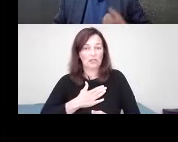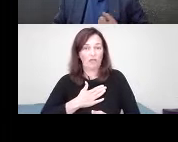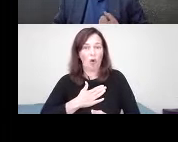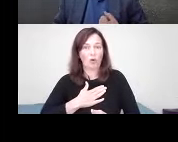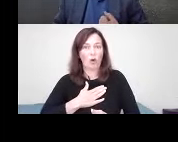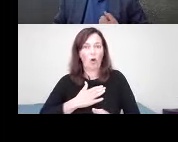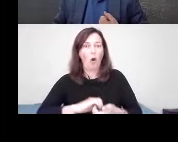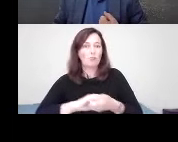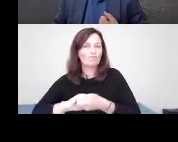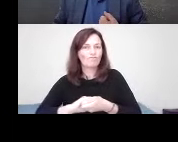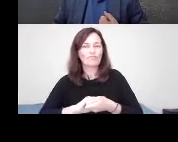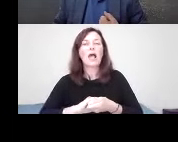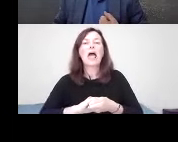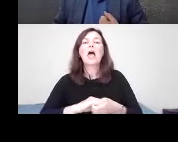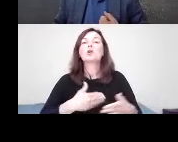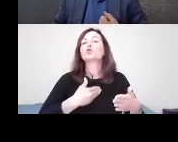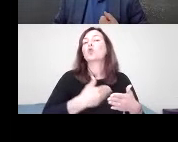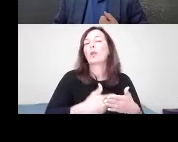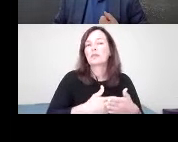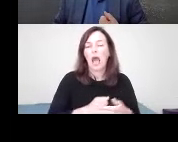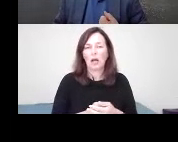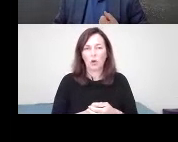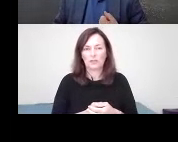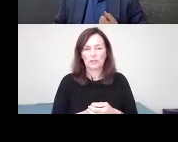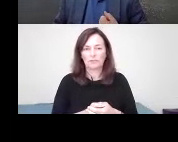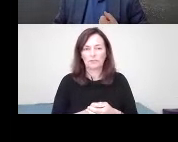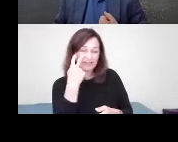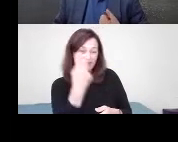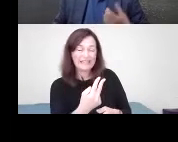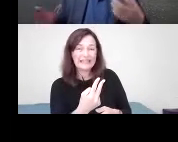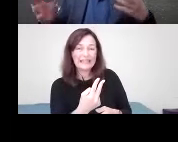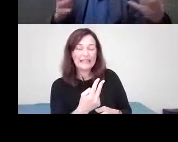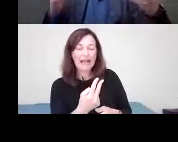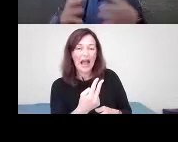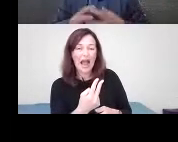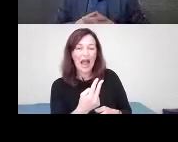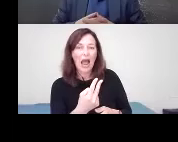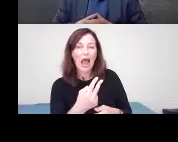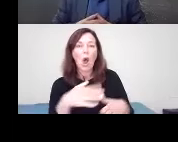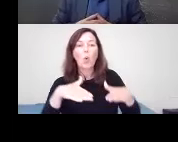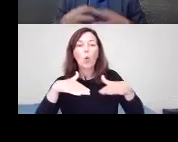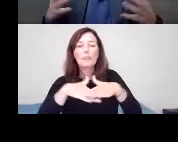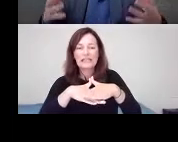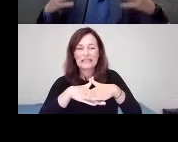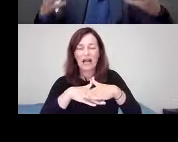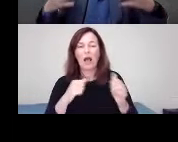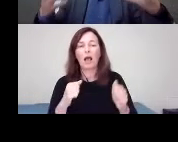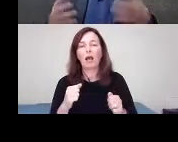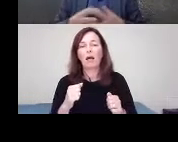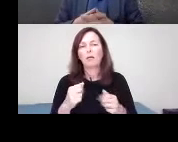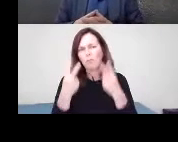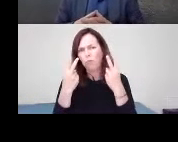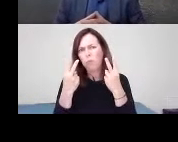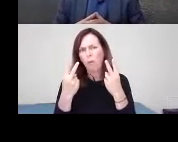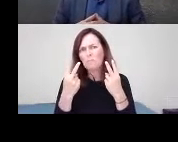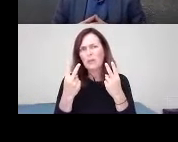UNESCO point of view, it's also very important one that there are these aspects keeping in mind when we are